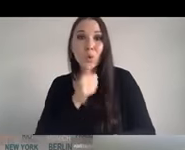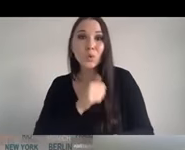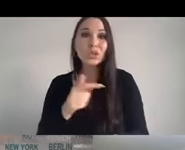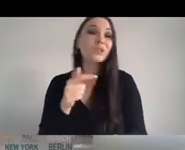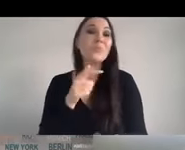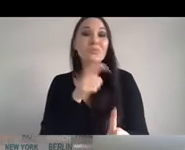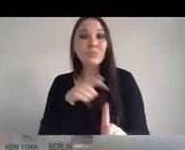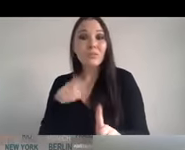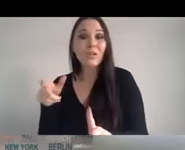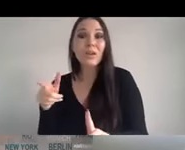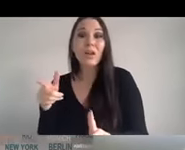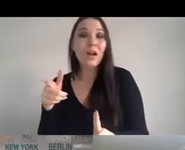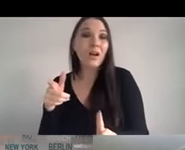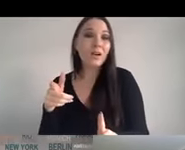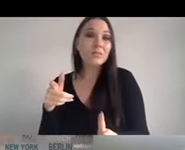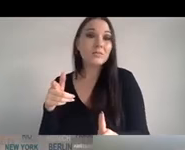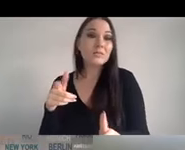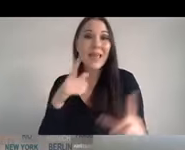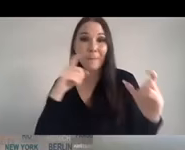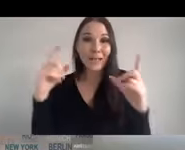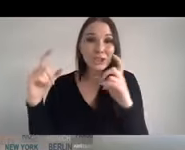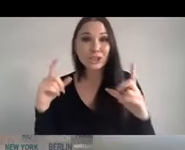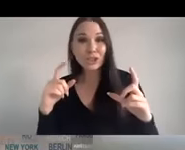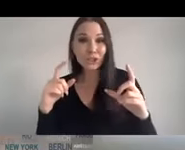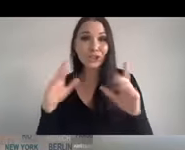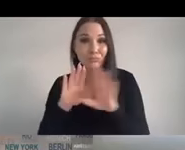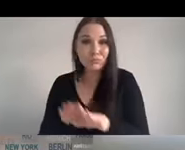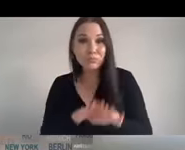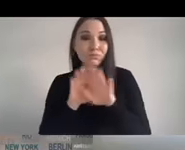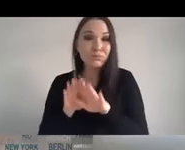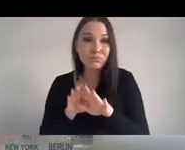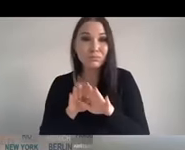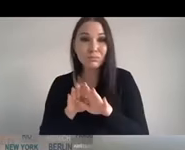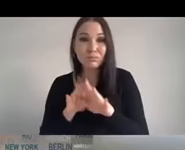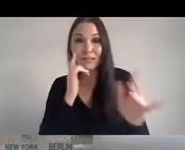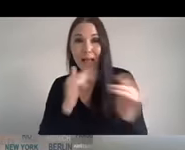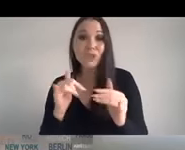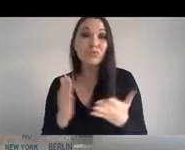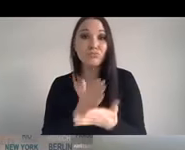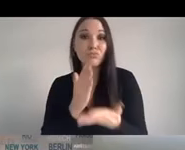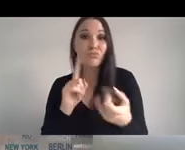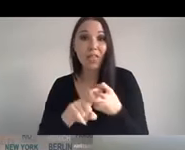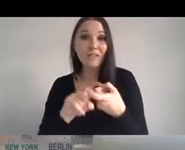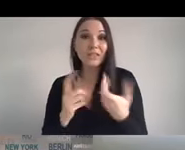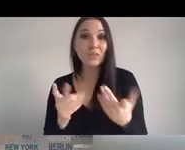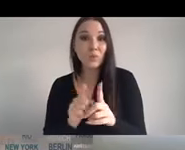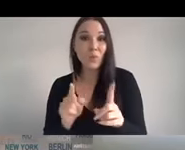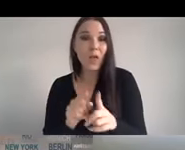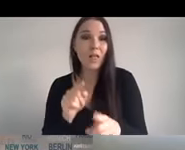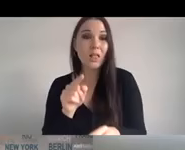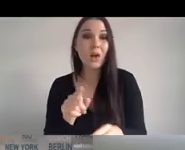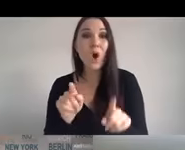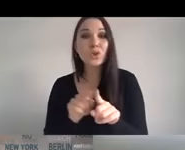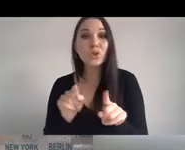also just in image classification, so those still are very relevant as well. And I